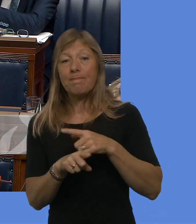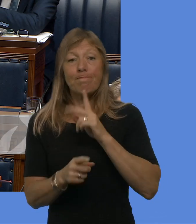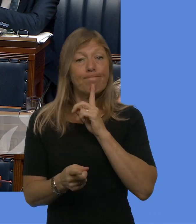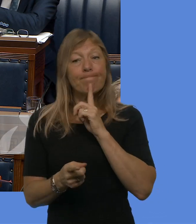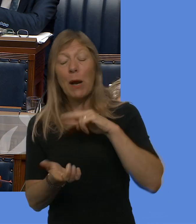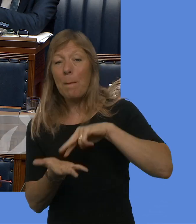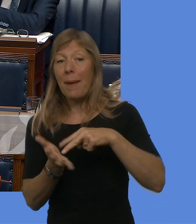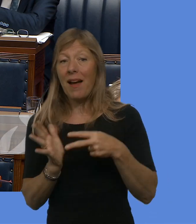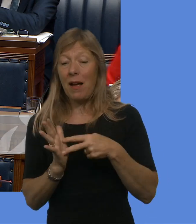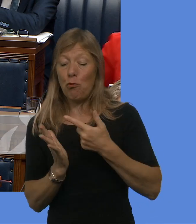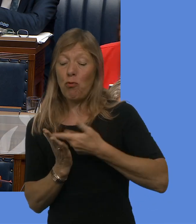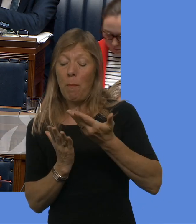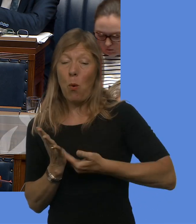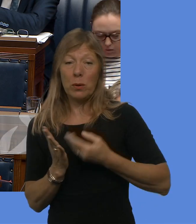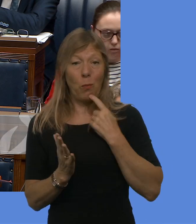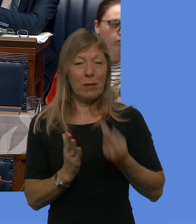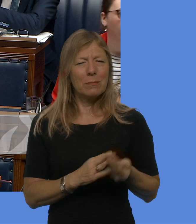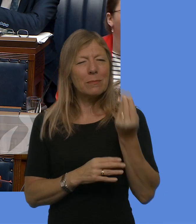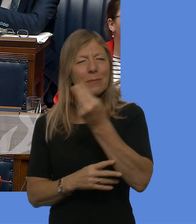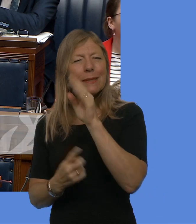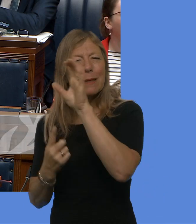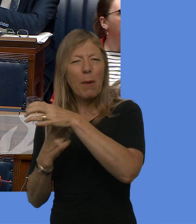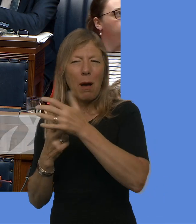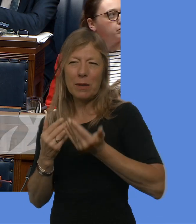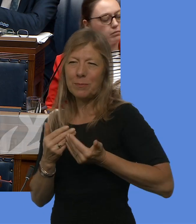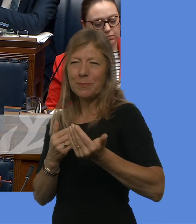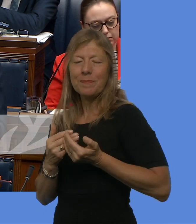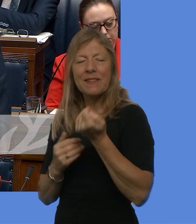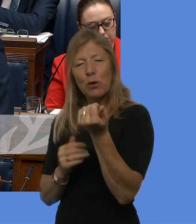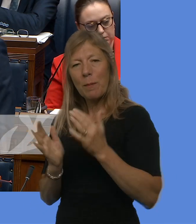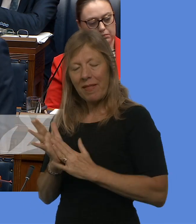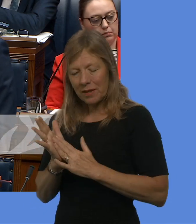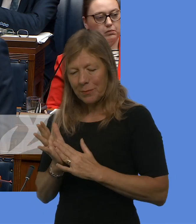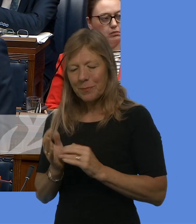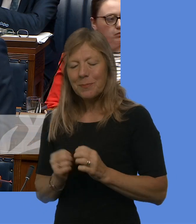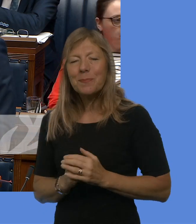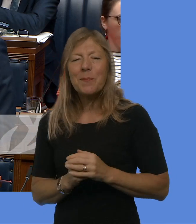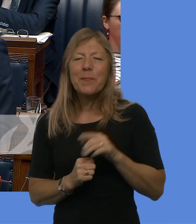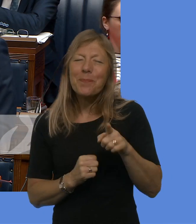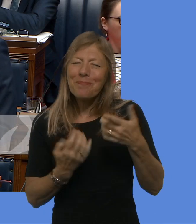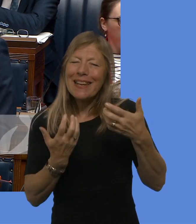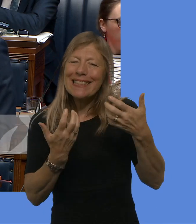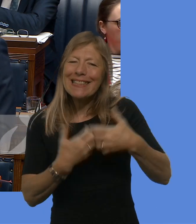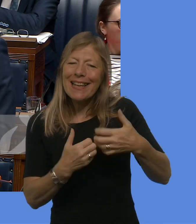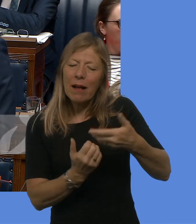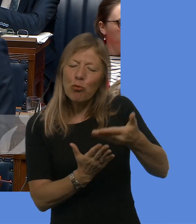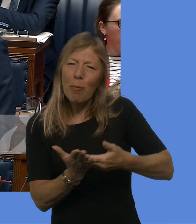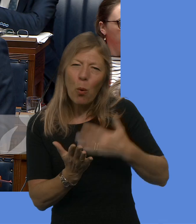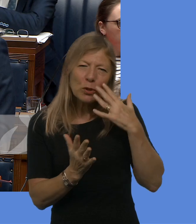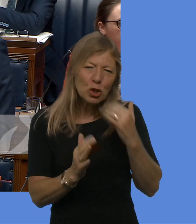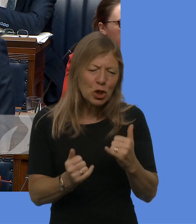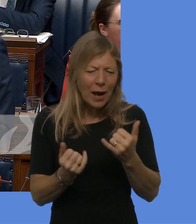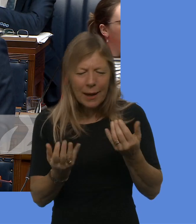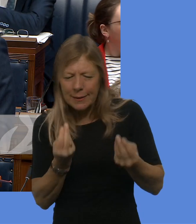submitted to the Department for consideration in the coming months. Once the technical feasibility report has been examined and approved